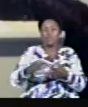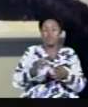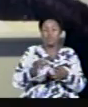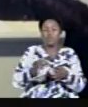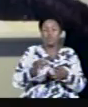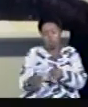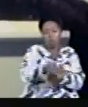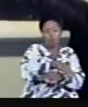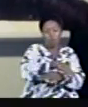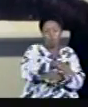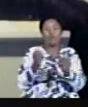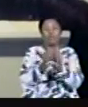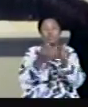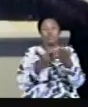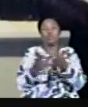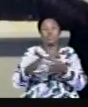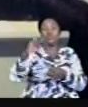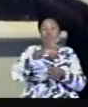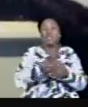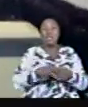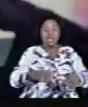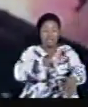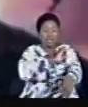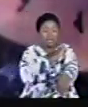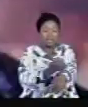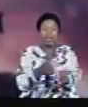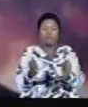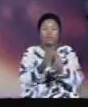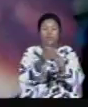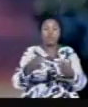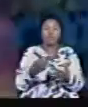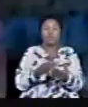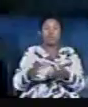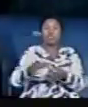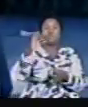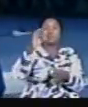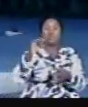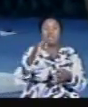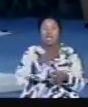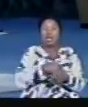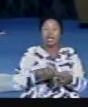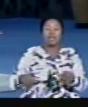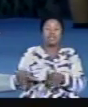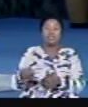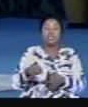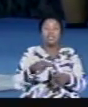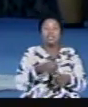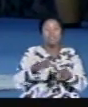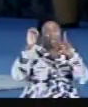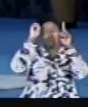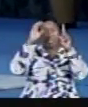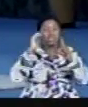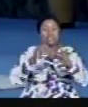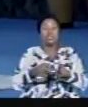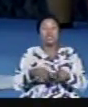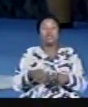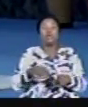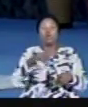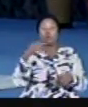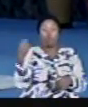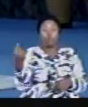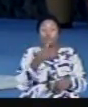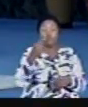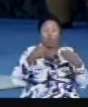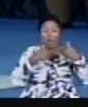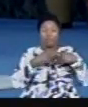Ghost, energized by the Holy Ghost, and ye shall also bear witness,